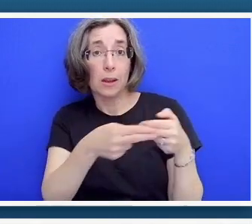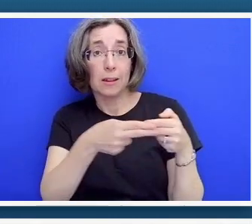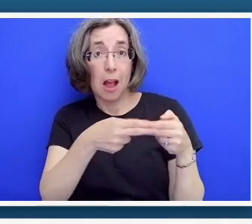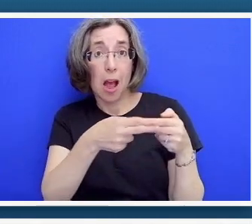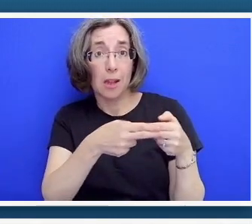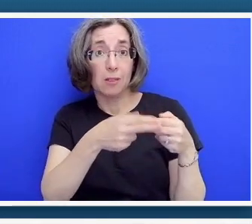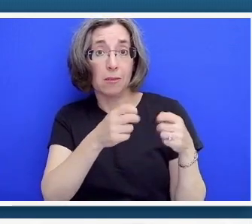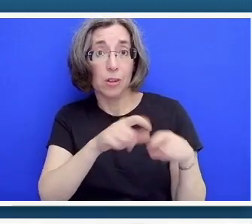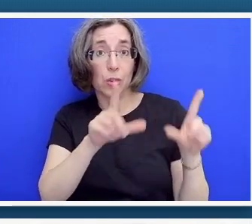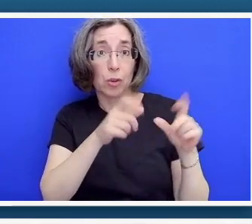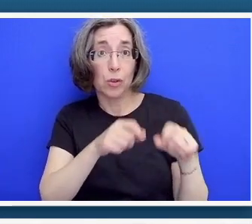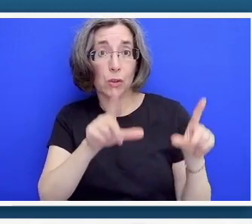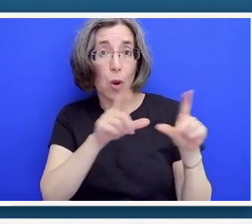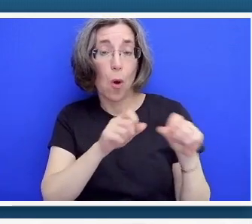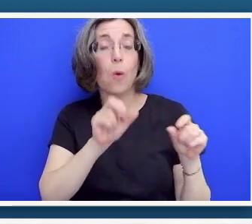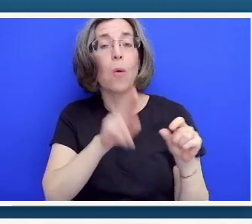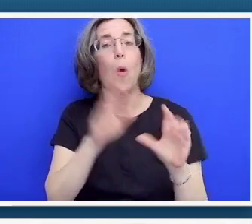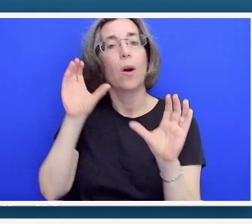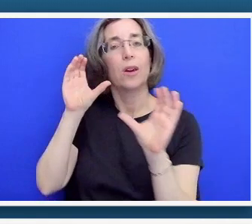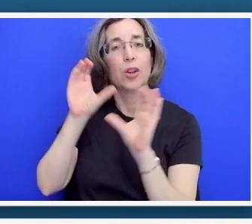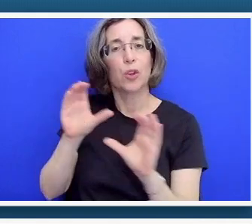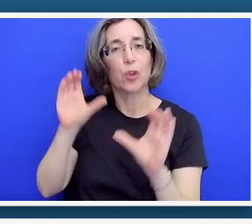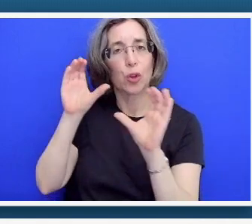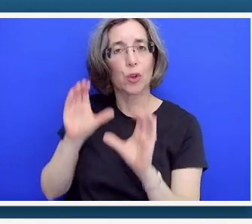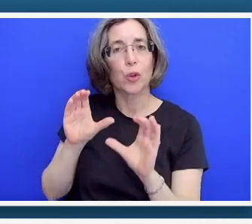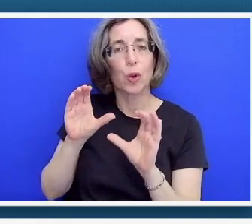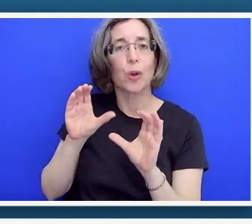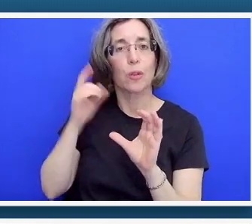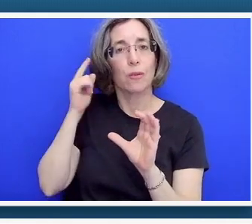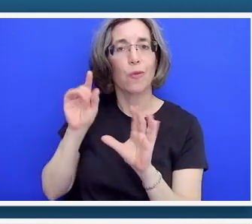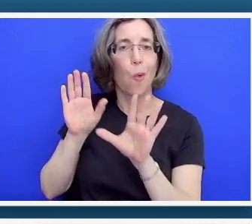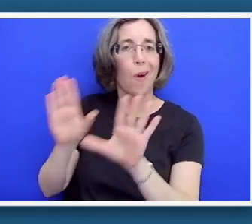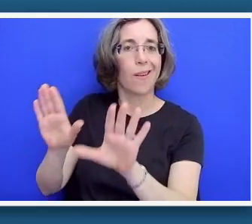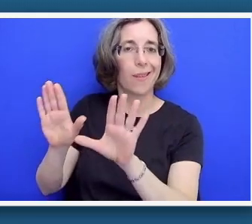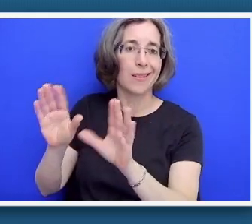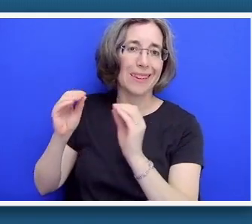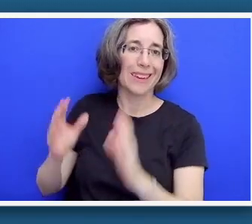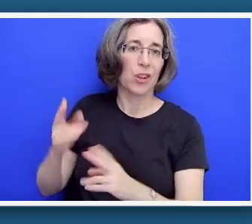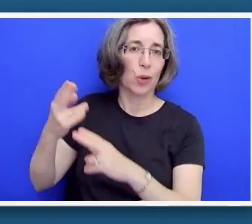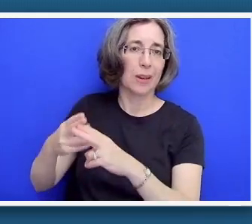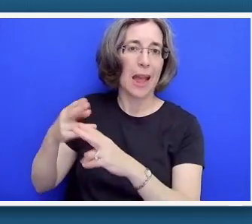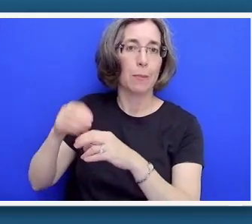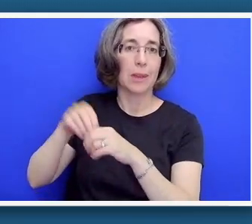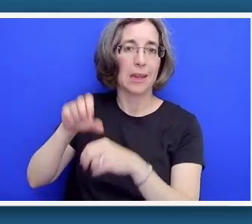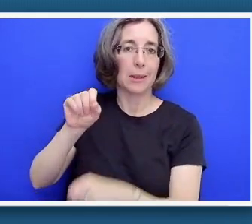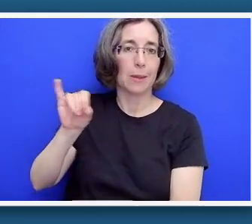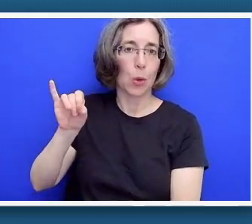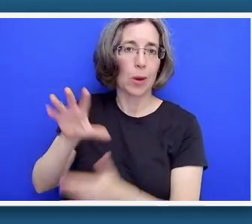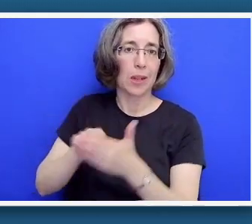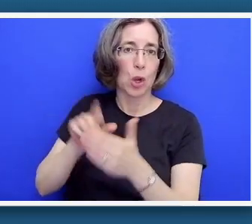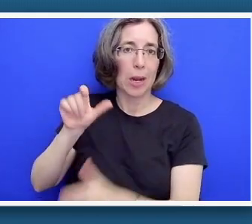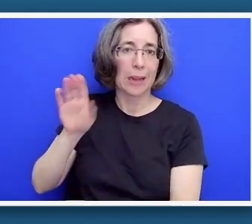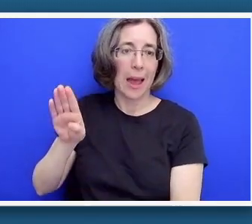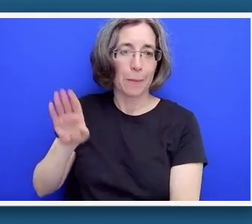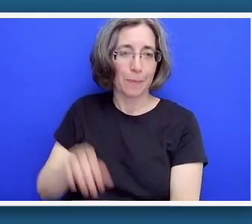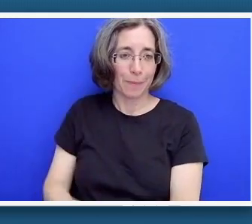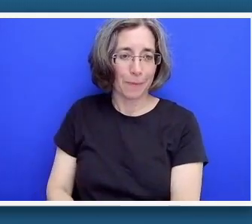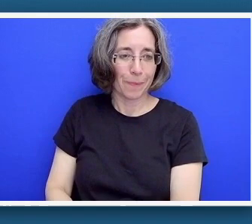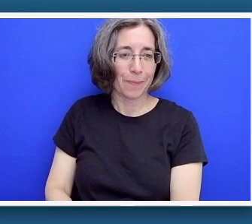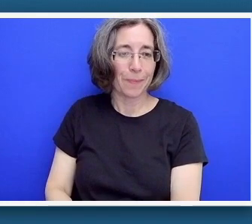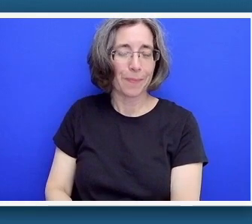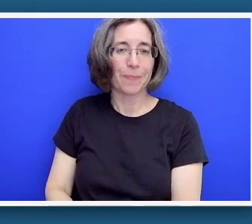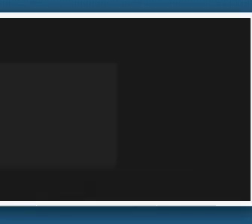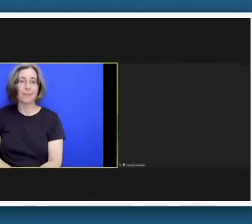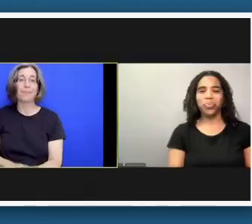of their collections to find what they've created. Last but not least, I would love to welcome Sher Anderson-Petty